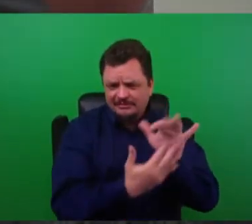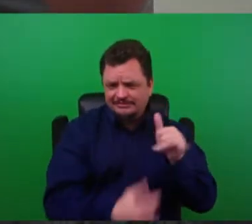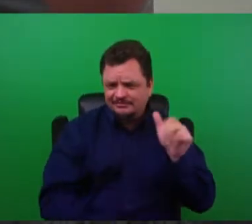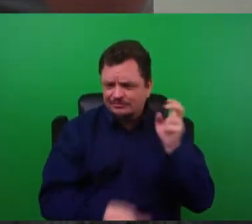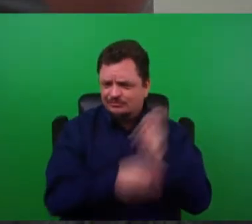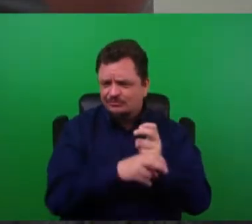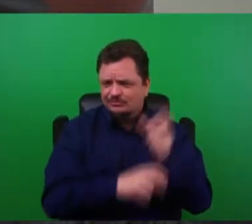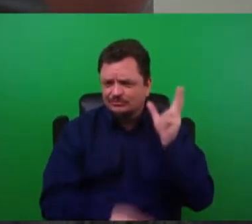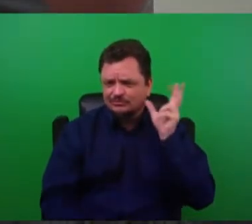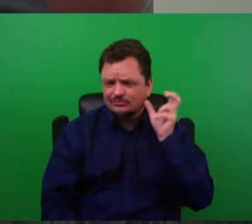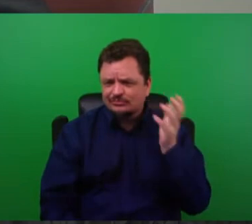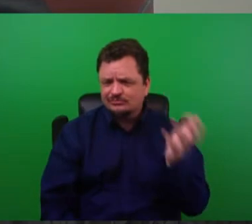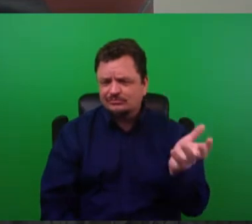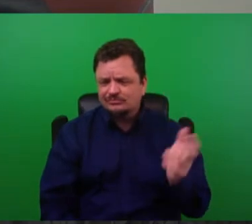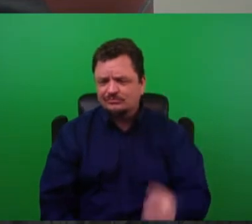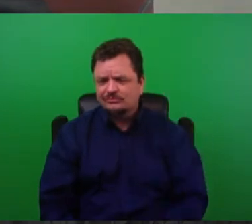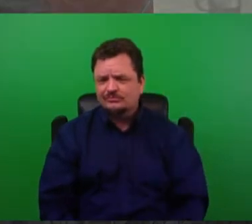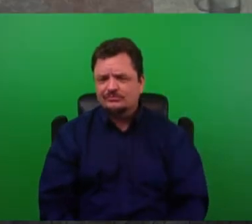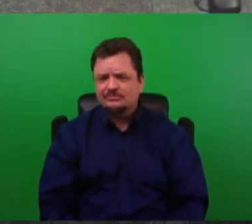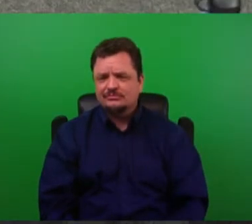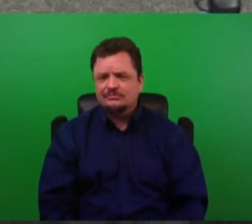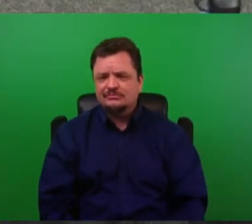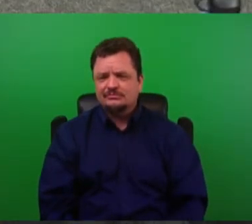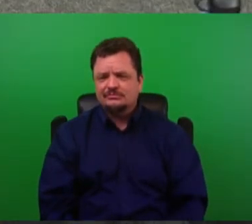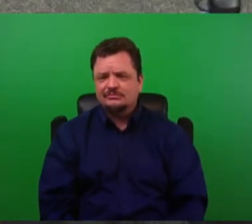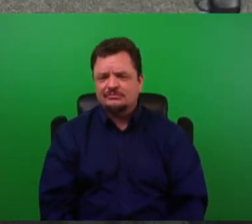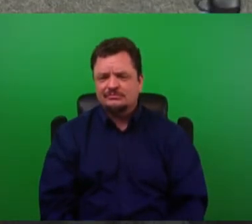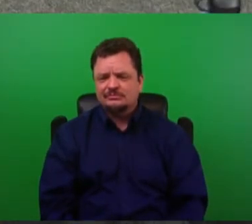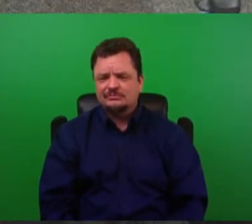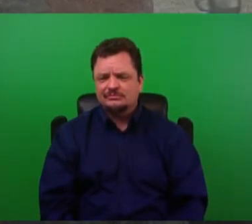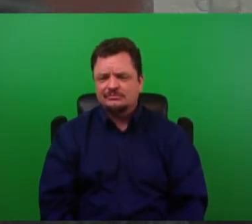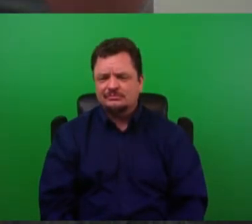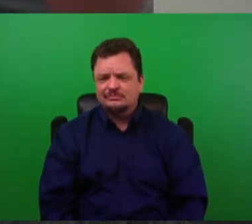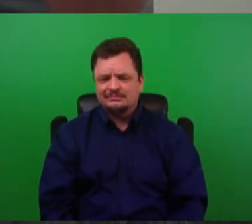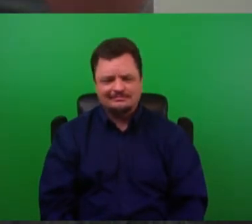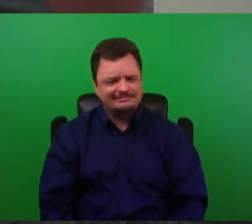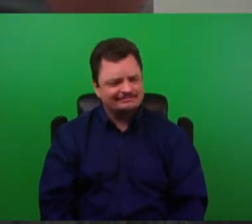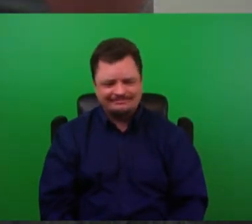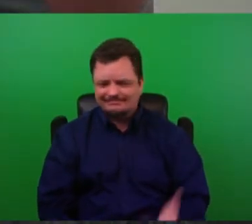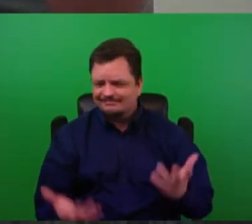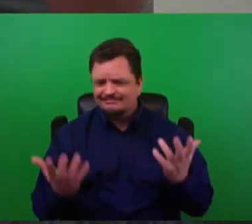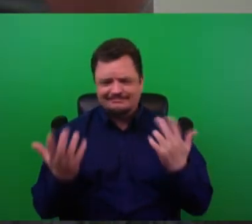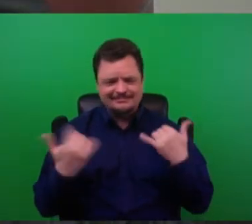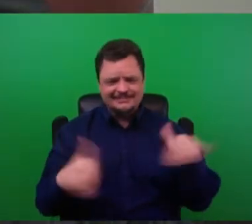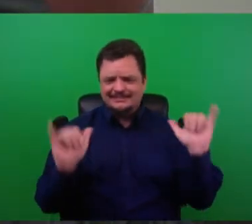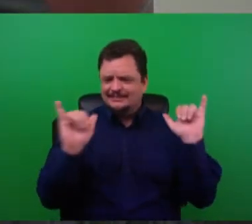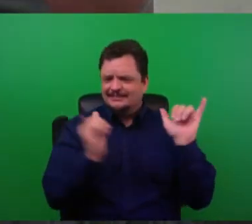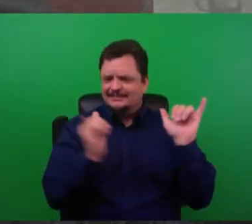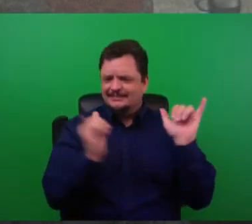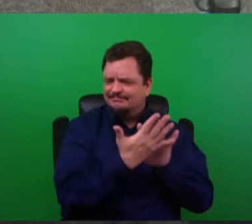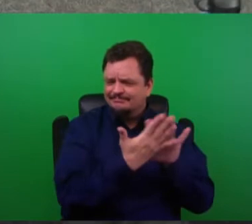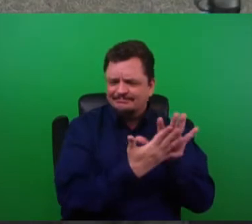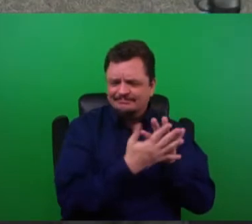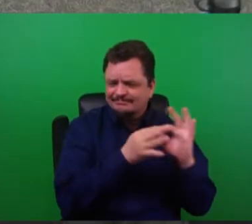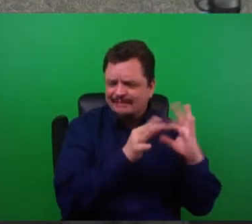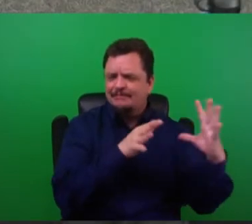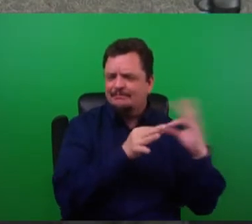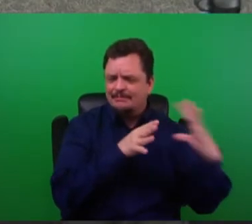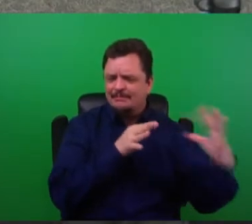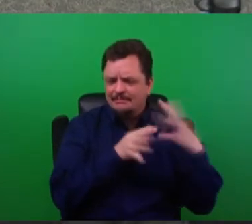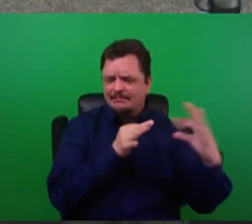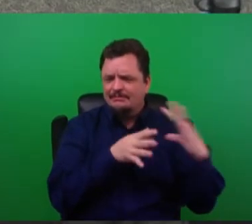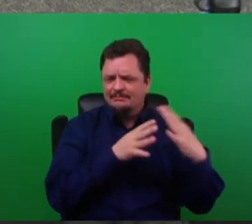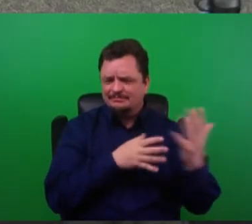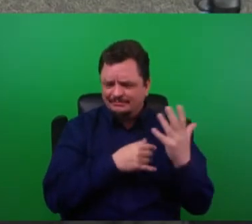can you tell me which high schools? No, I will not, sir. It's in the public news, though, right? It was in the Gazette. There's some information that has been released, but I